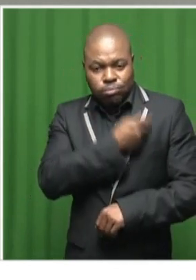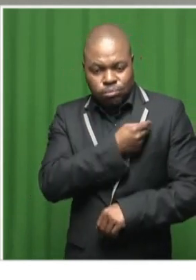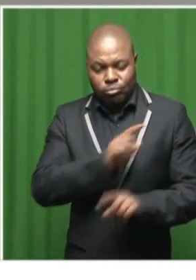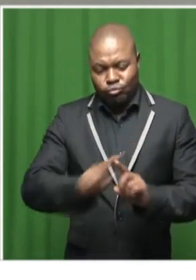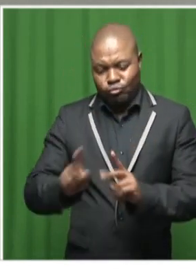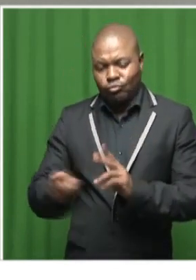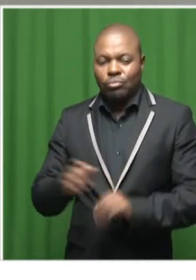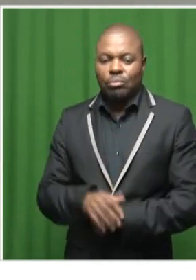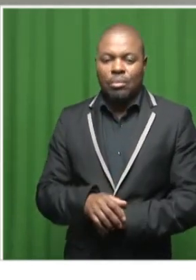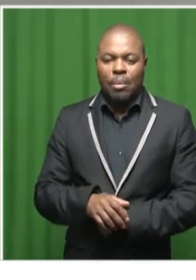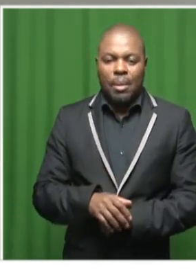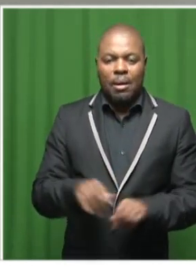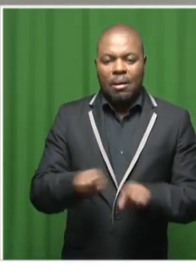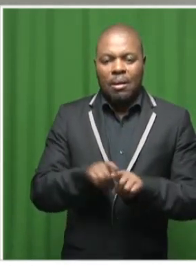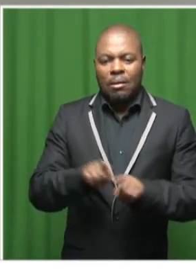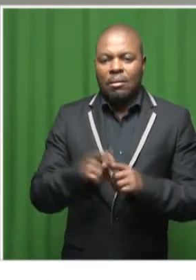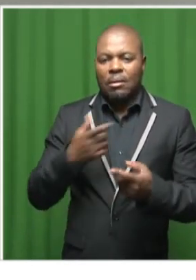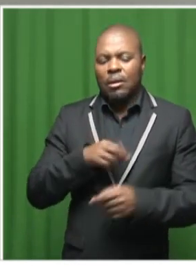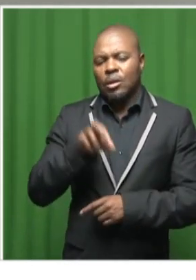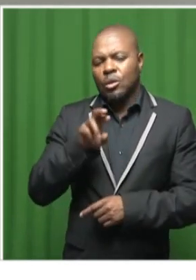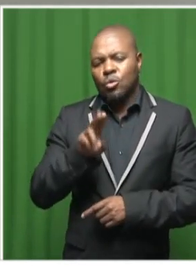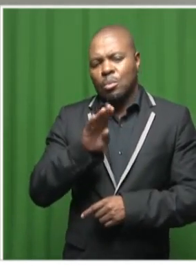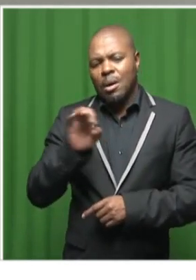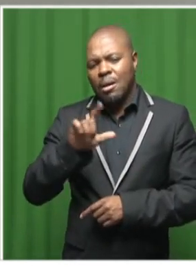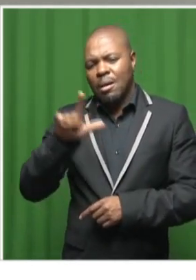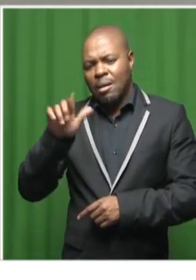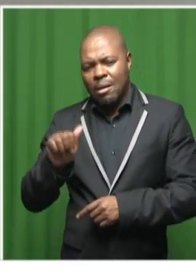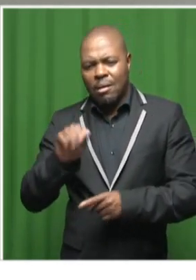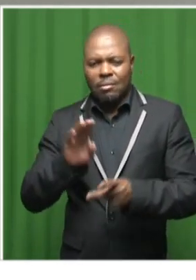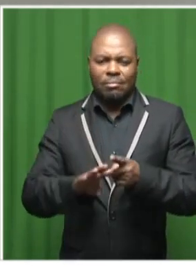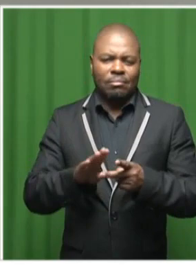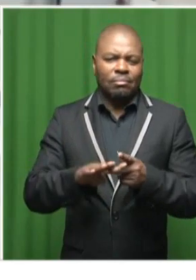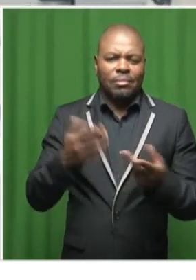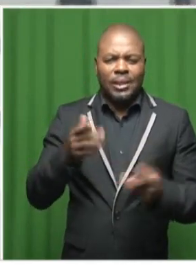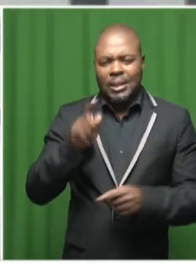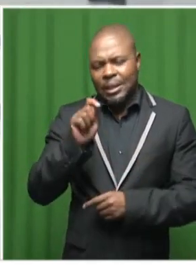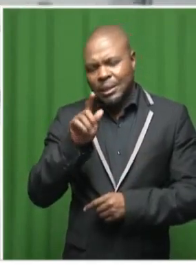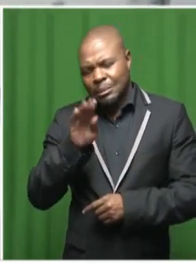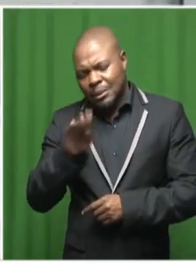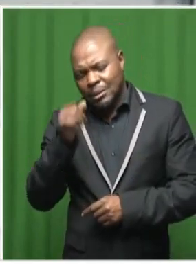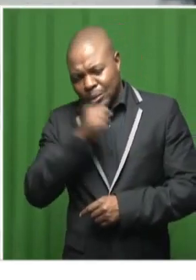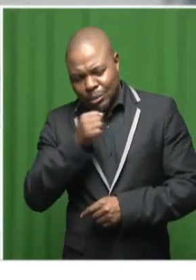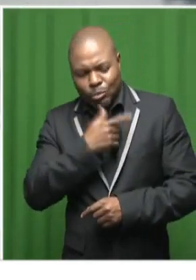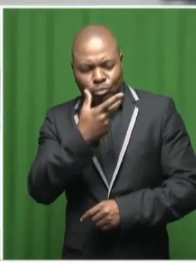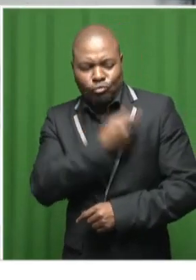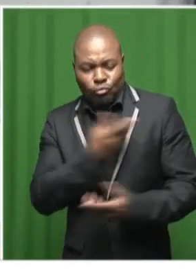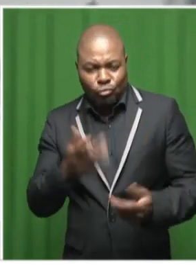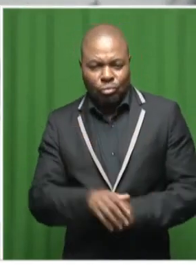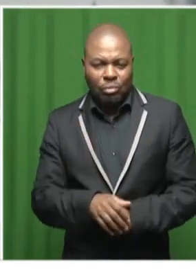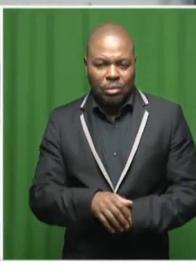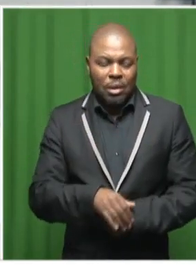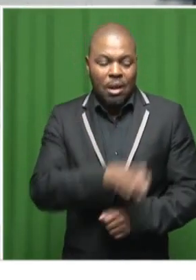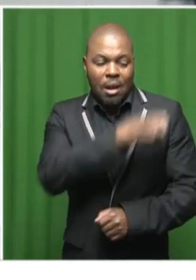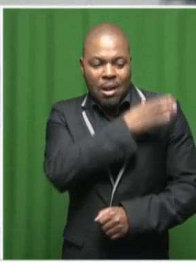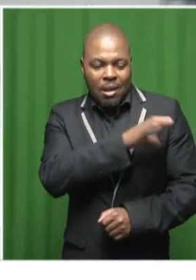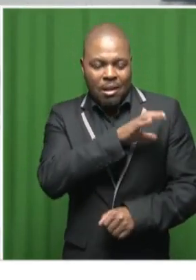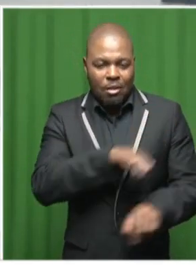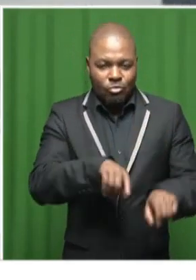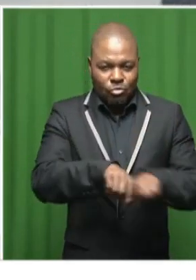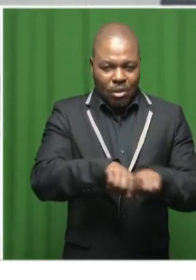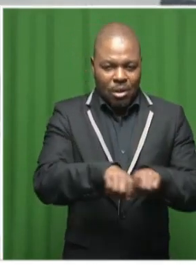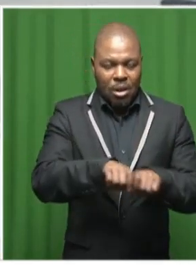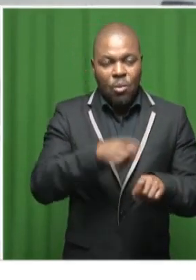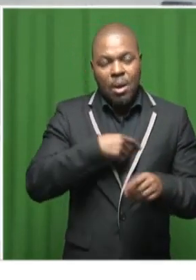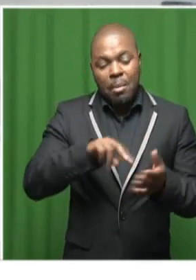actually immunizing against rubella. We are immunizing against TB. Clinical trials for the vaccine are planned